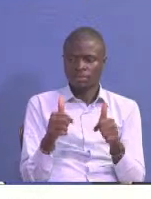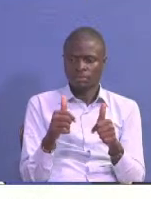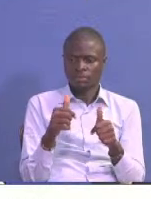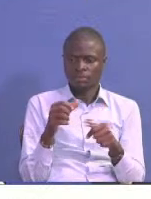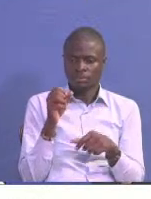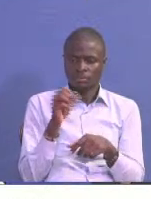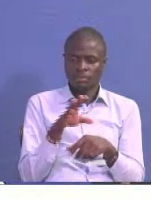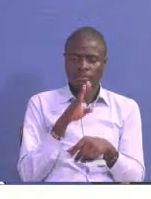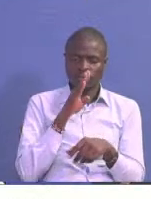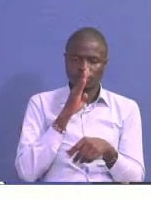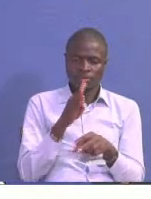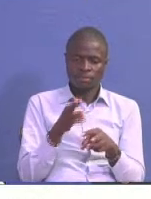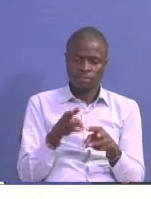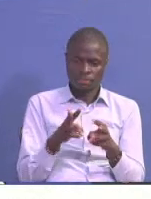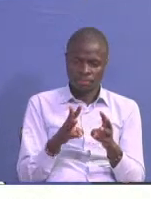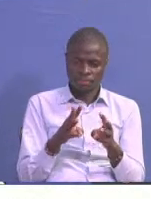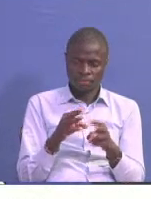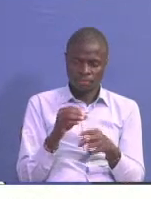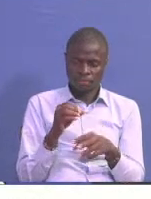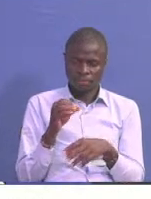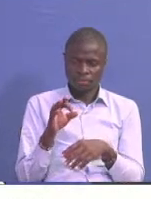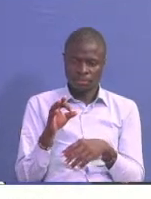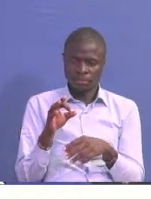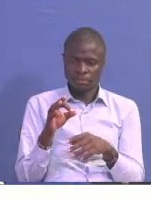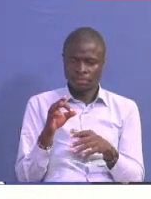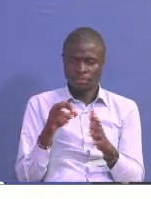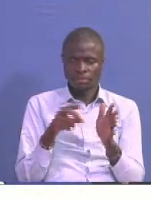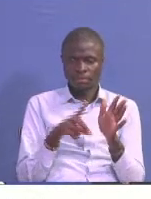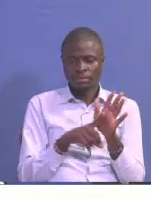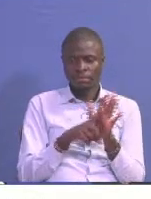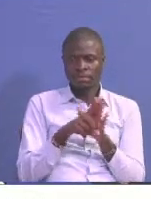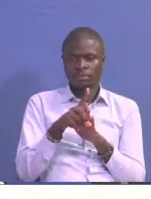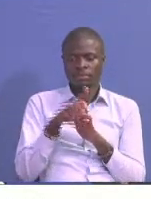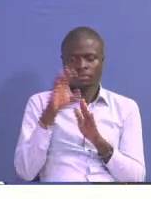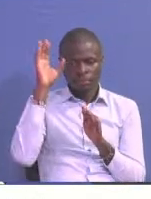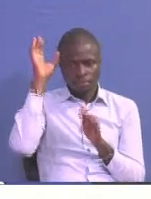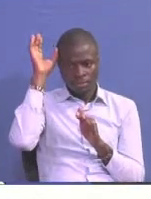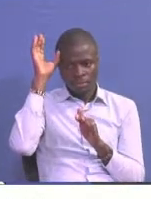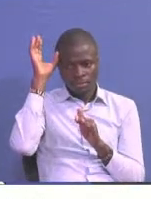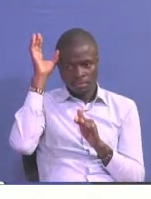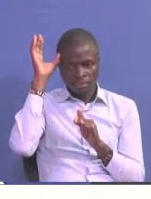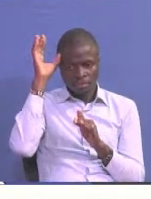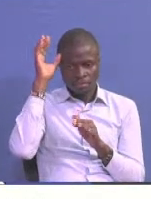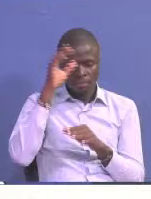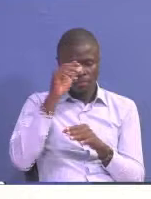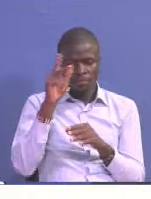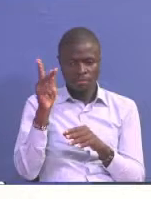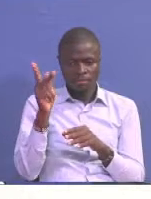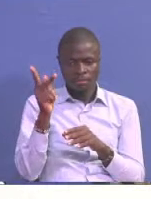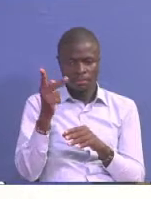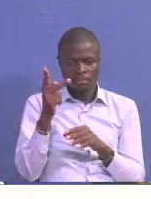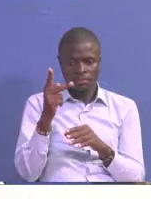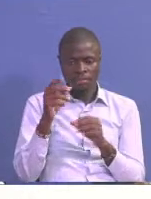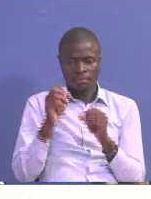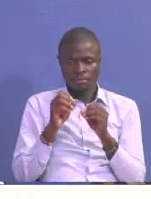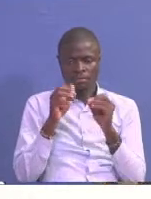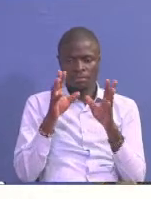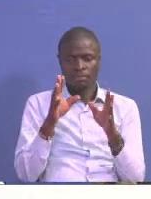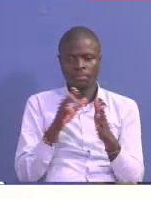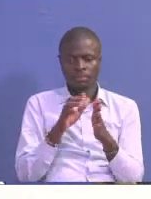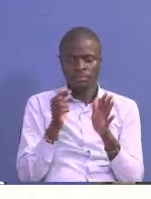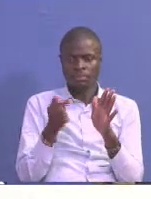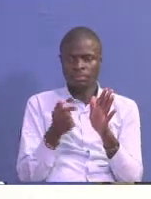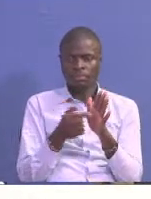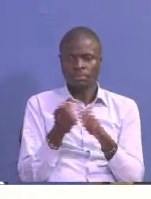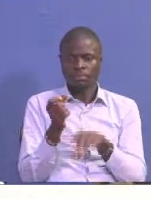be a way of developing the concept and educating the Kenyan public. I think these days